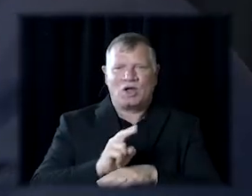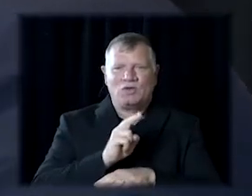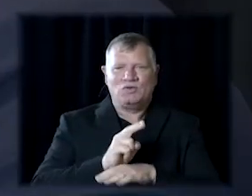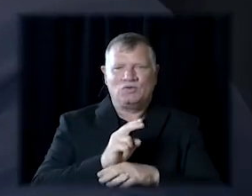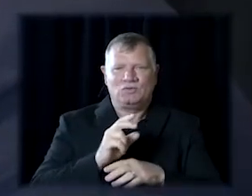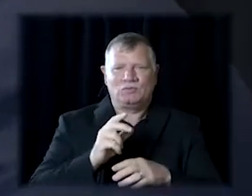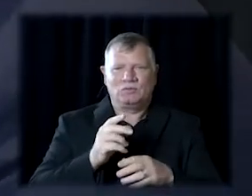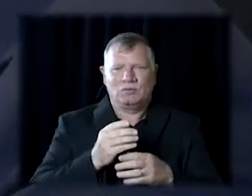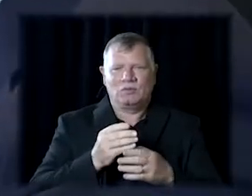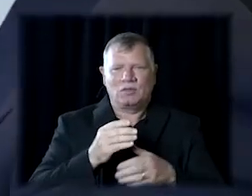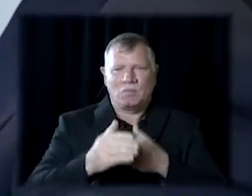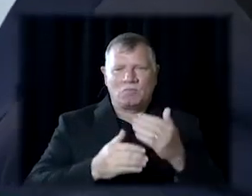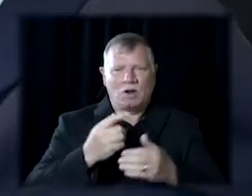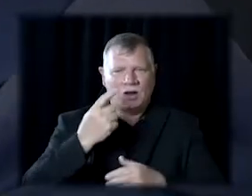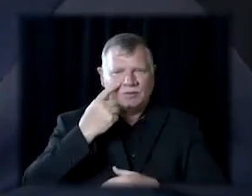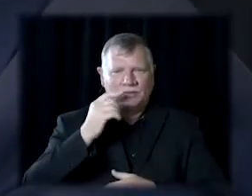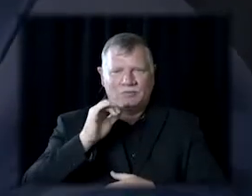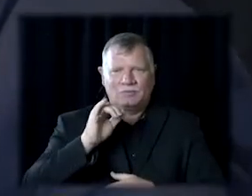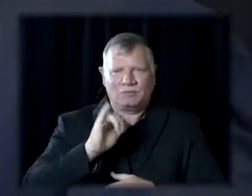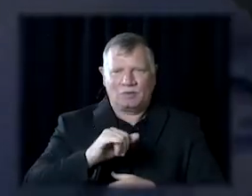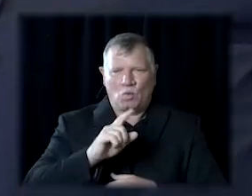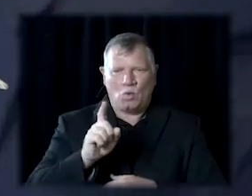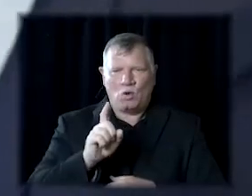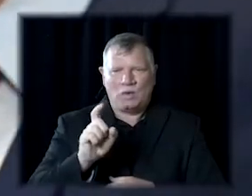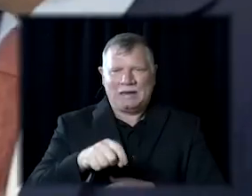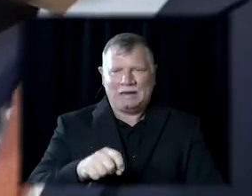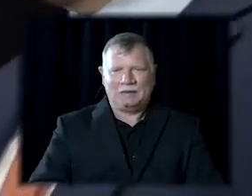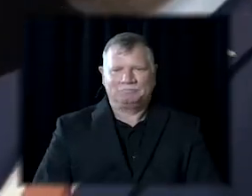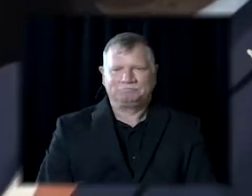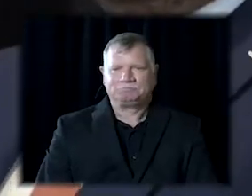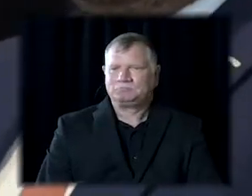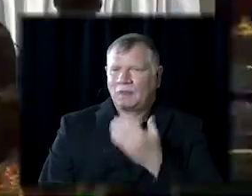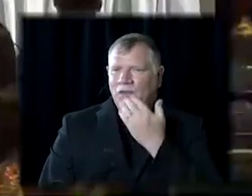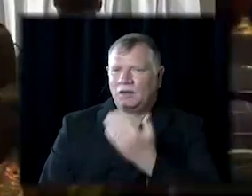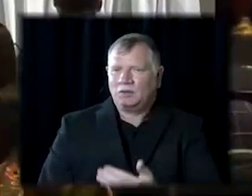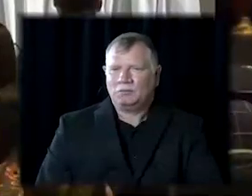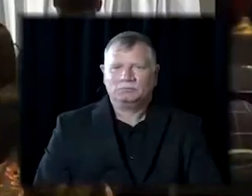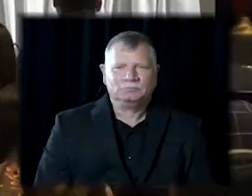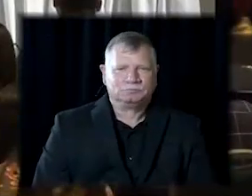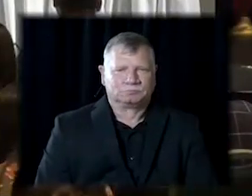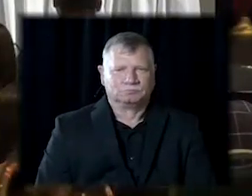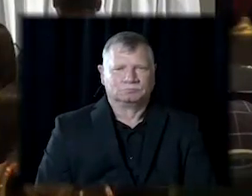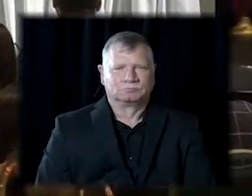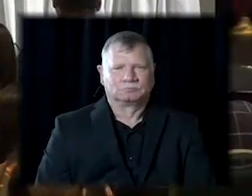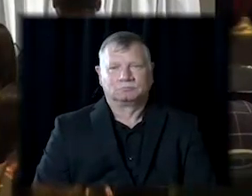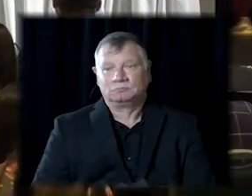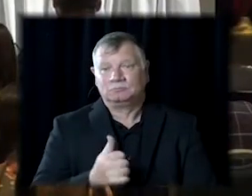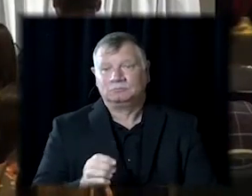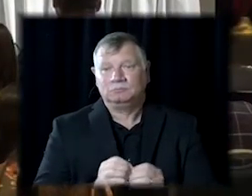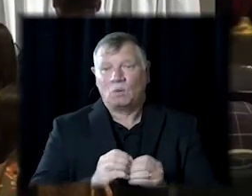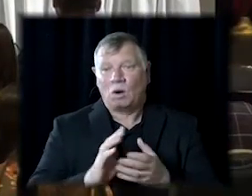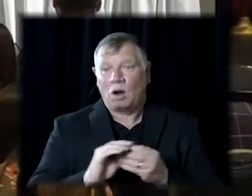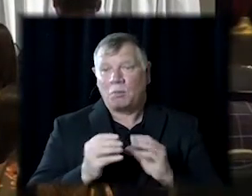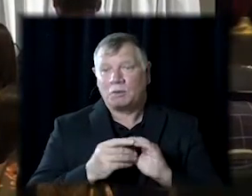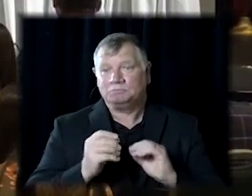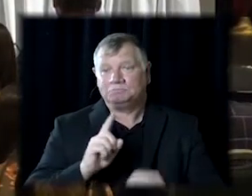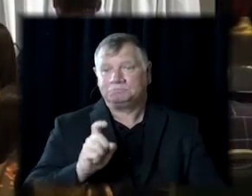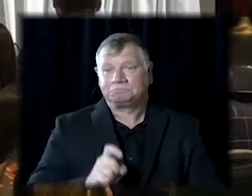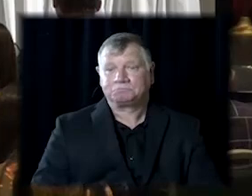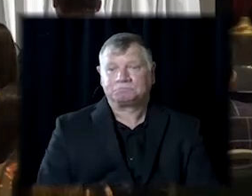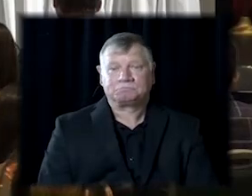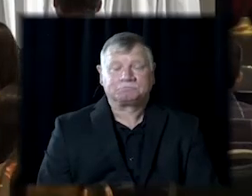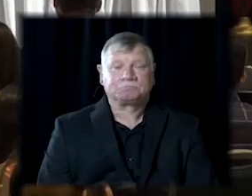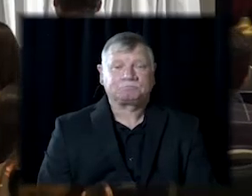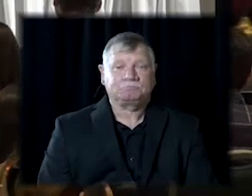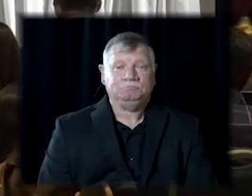resources where we need. So I just wanted to add that to the comments. Thank you, Mr. Sobrino. Any additional comments? Would anybody